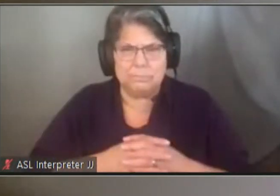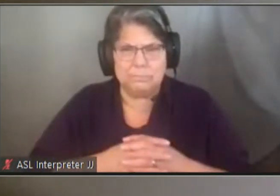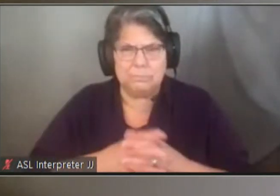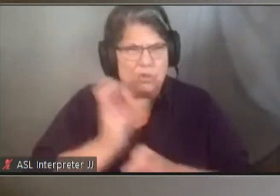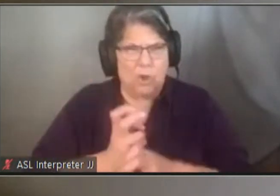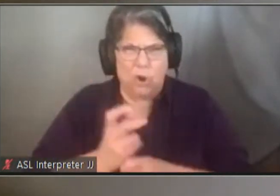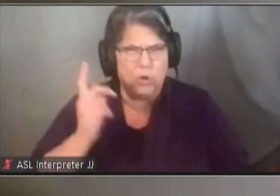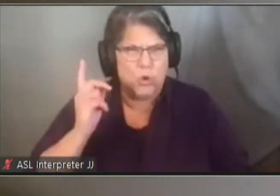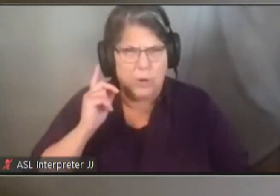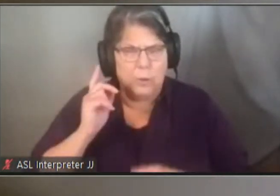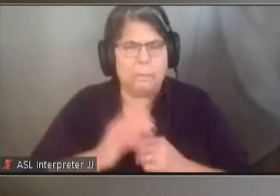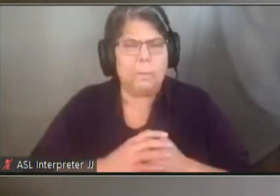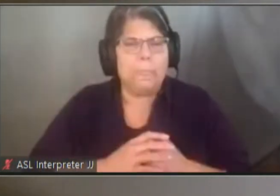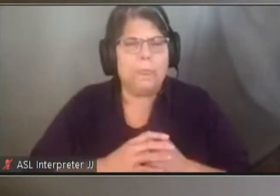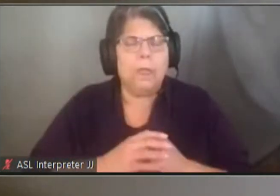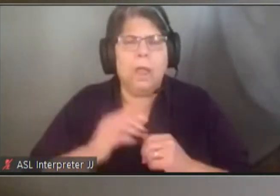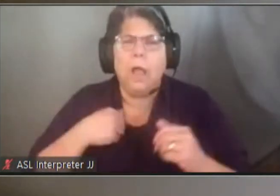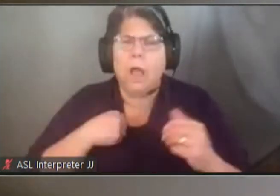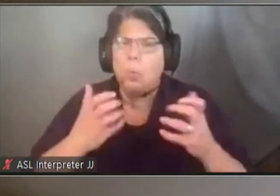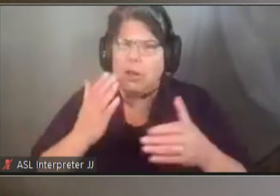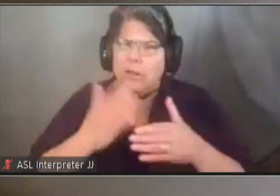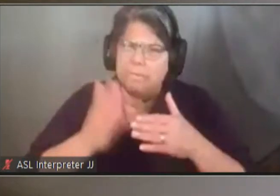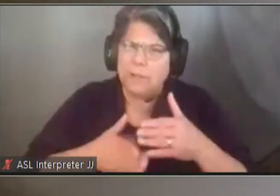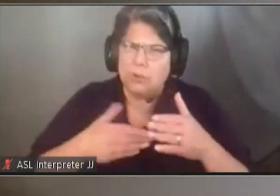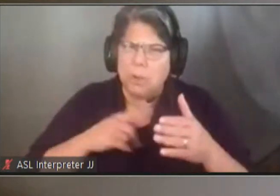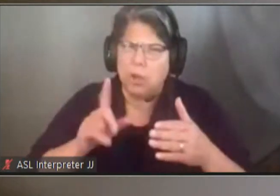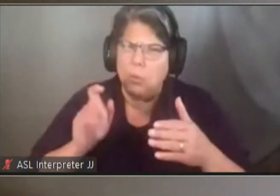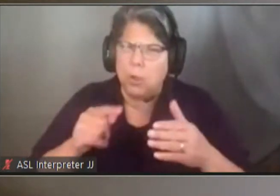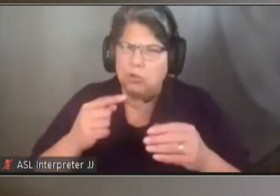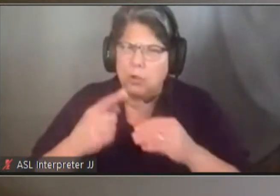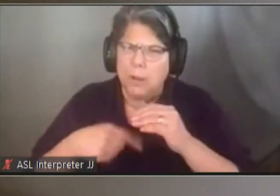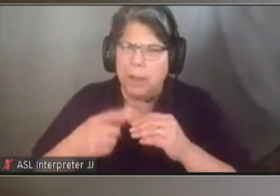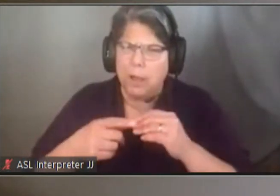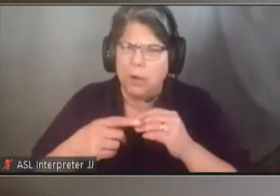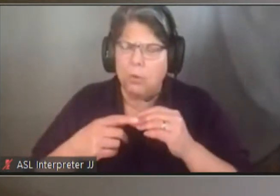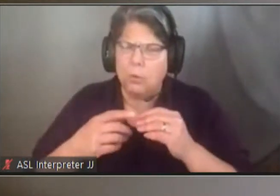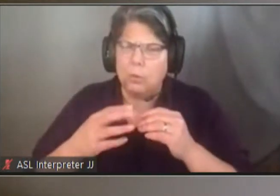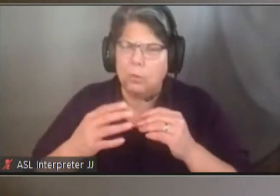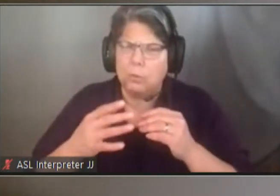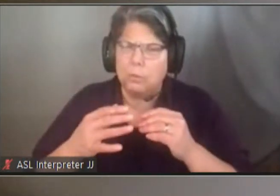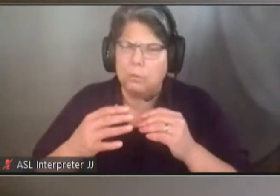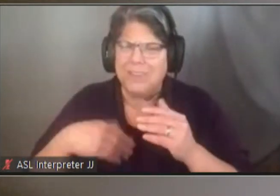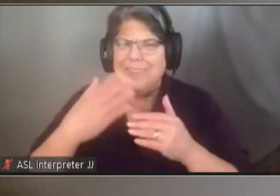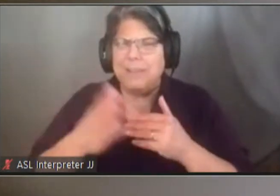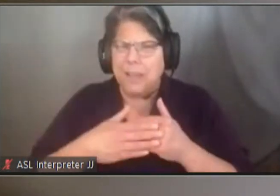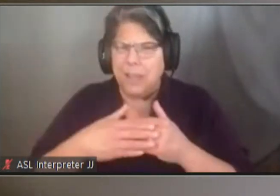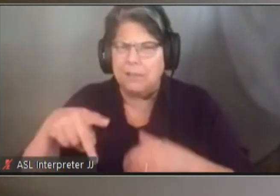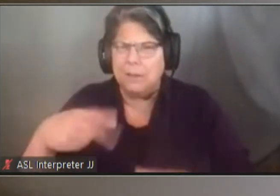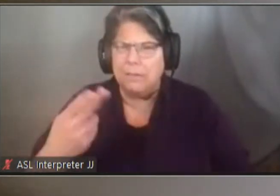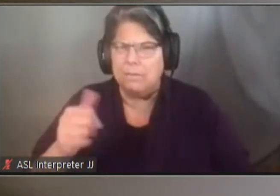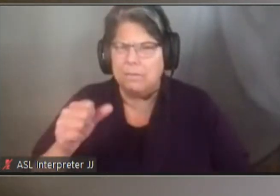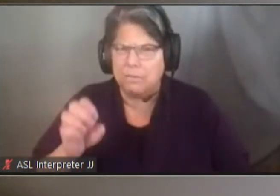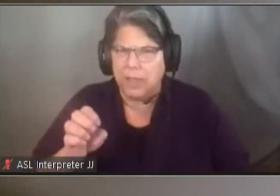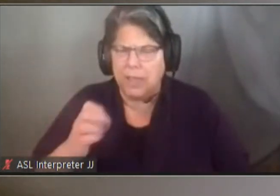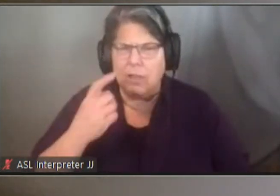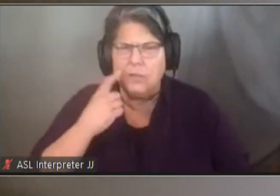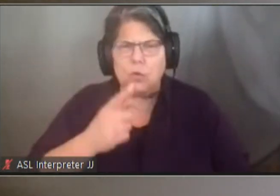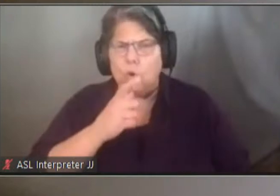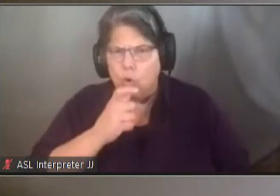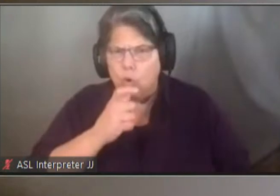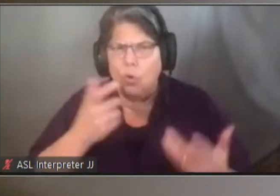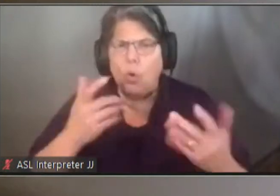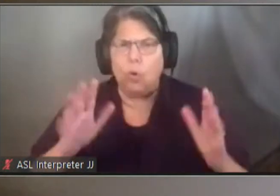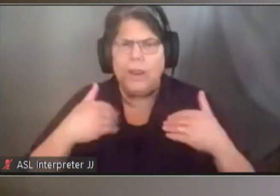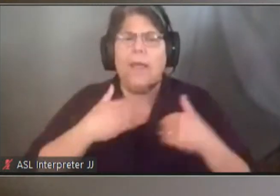hear. I just wanted to finish up the question on the next phase of comorbidities. If Dr. Coren, if you